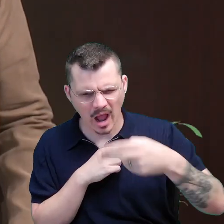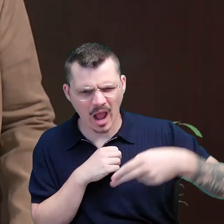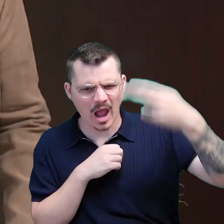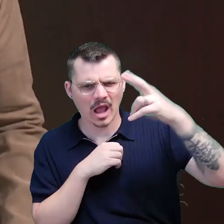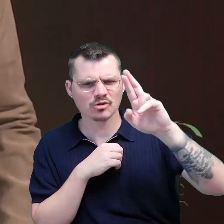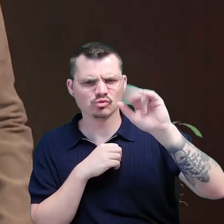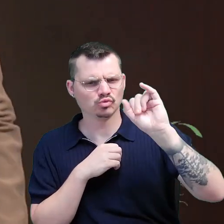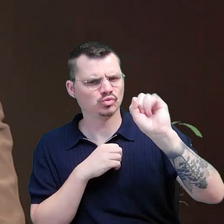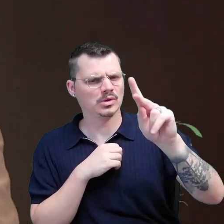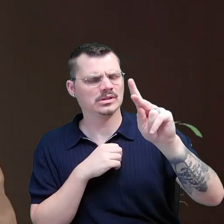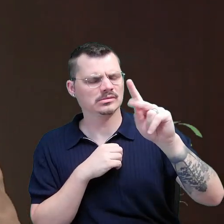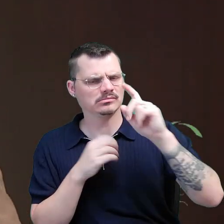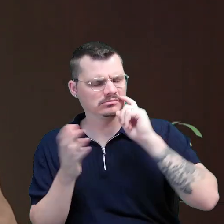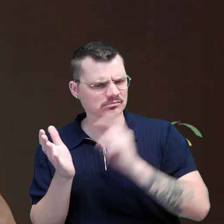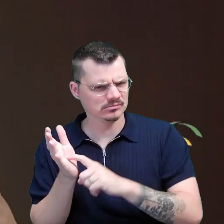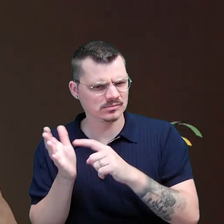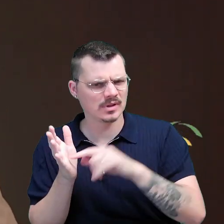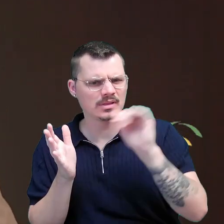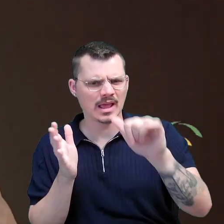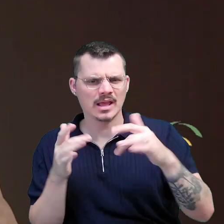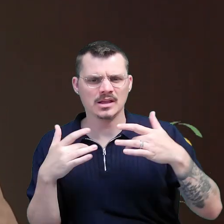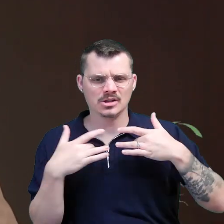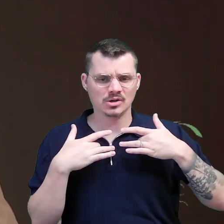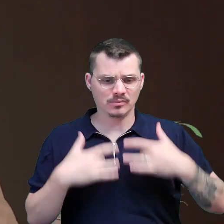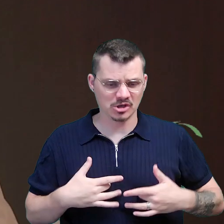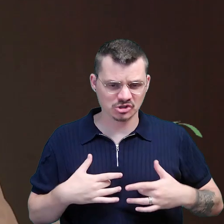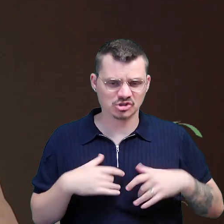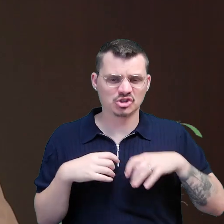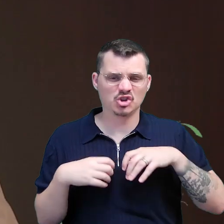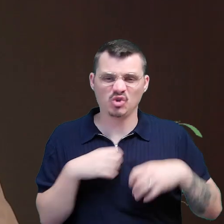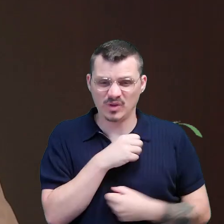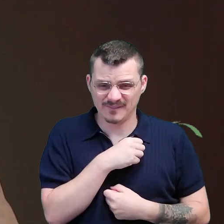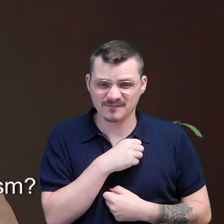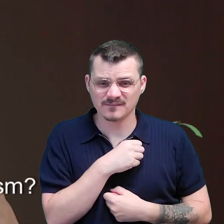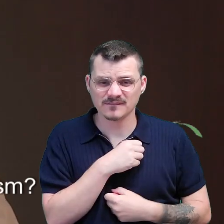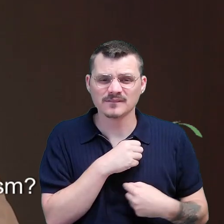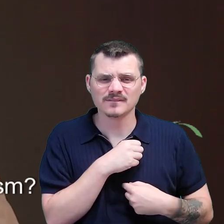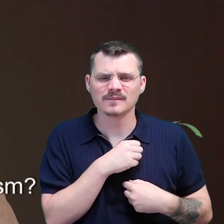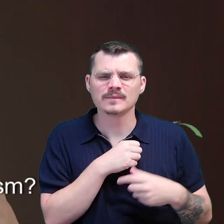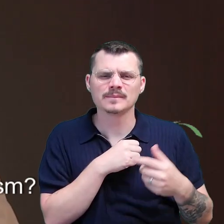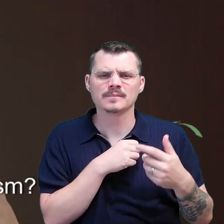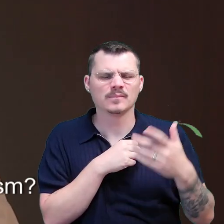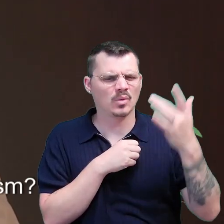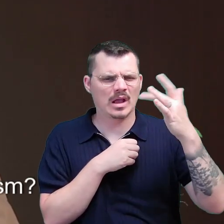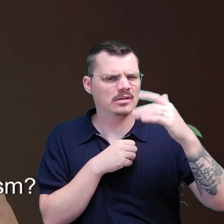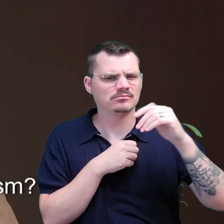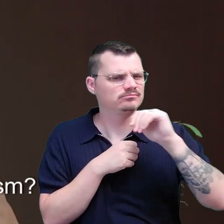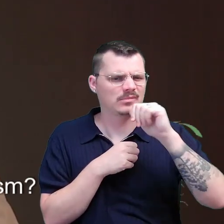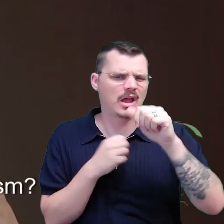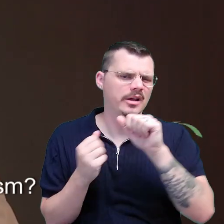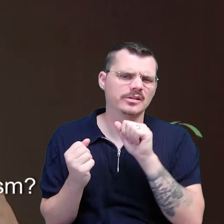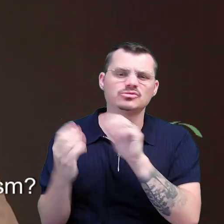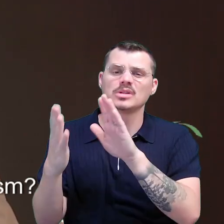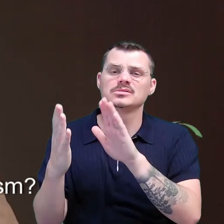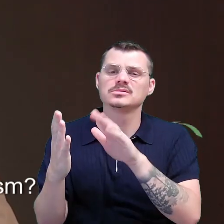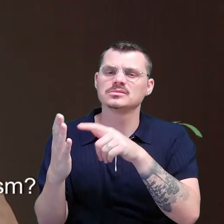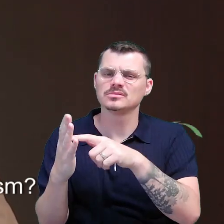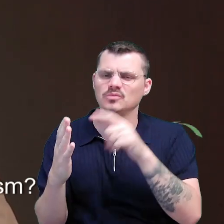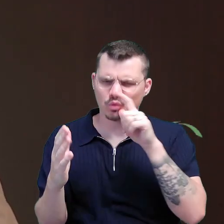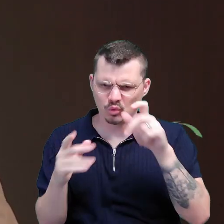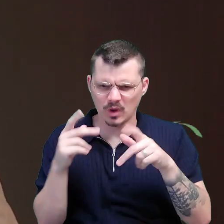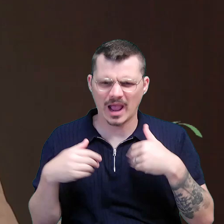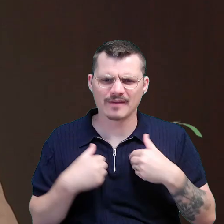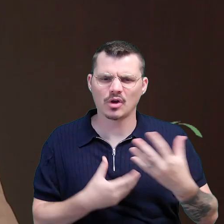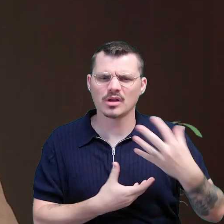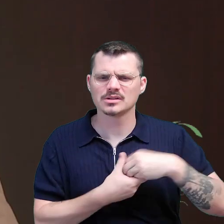risk that depression and grief would be unaddressed in people with